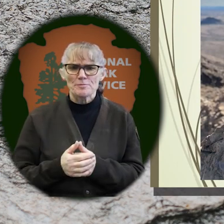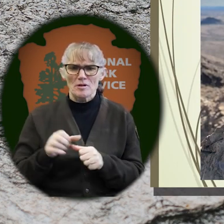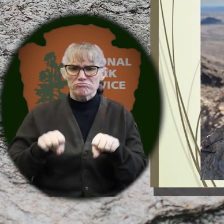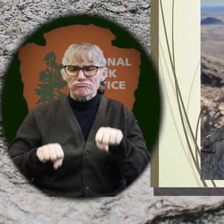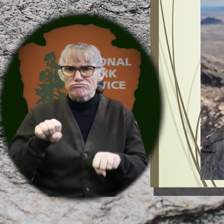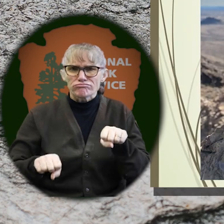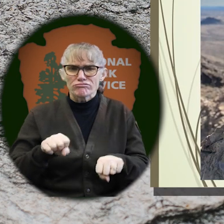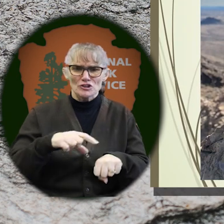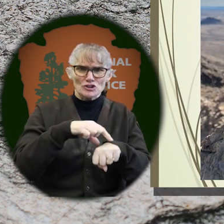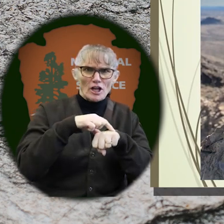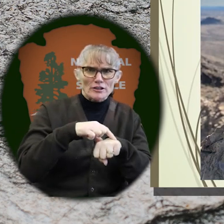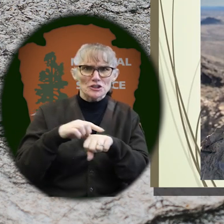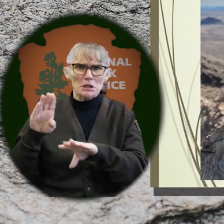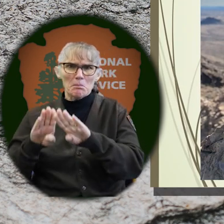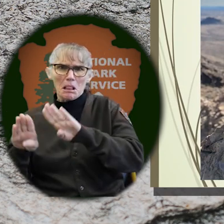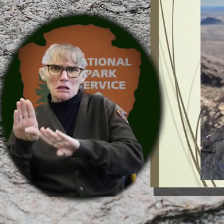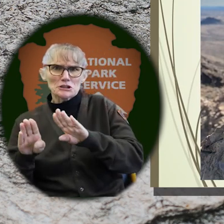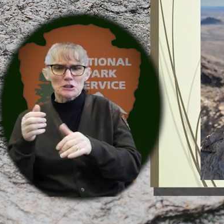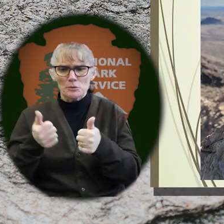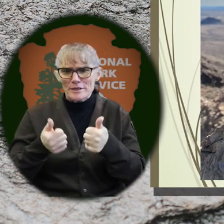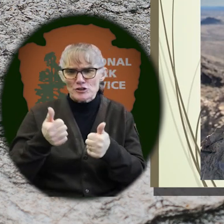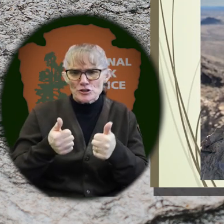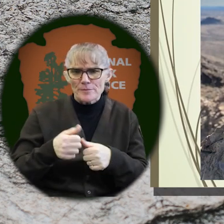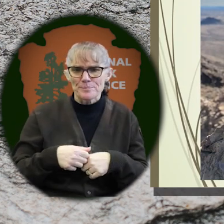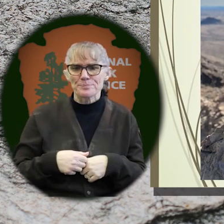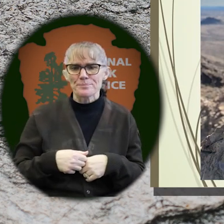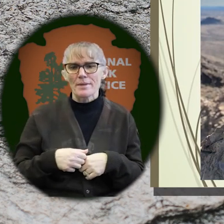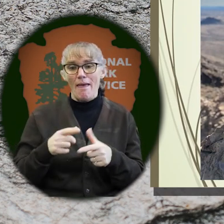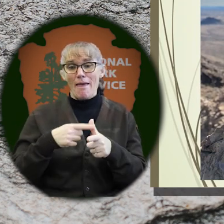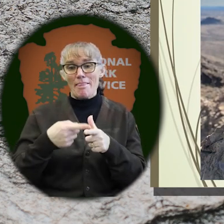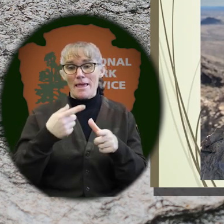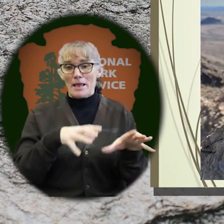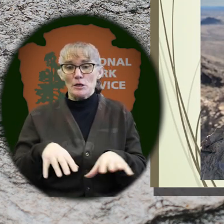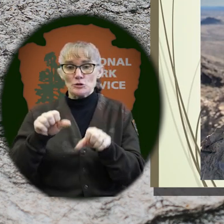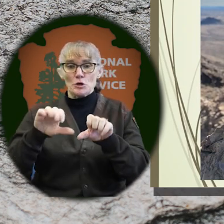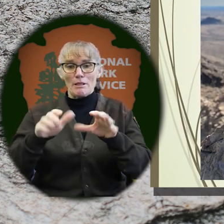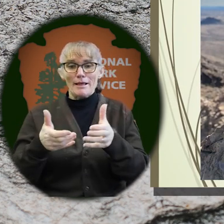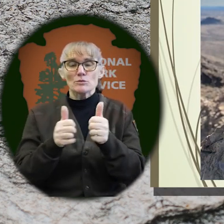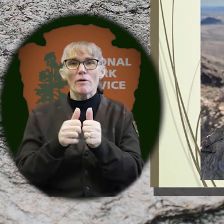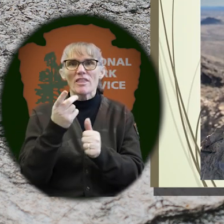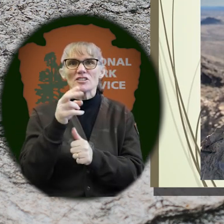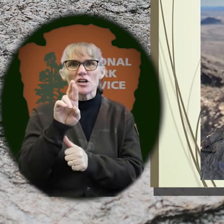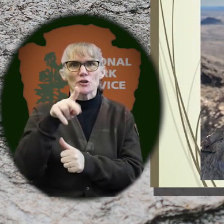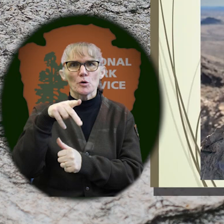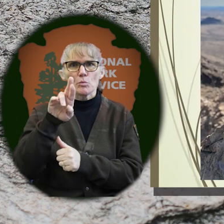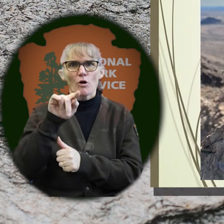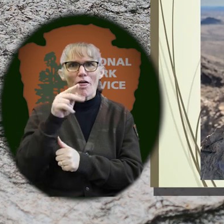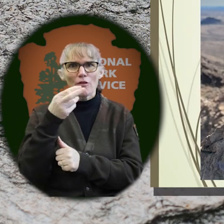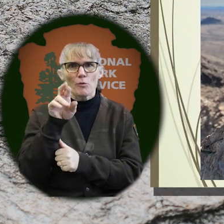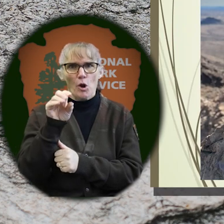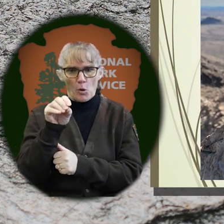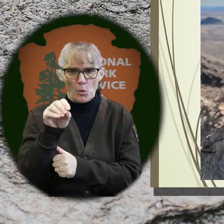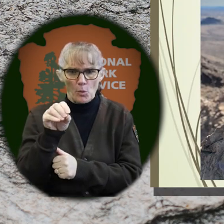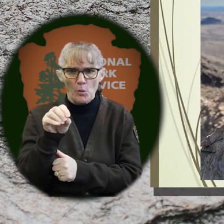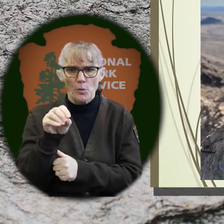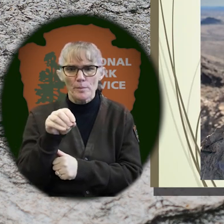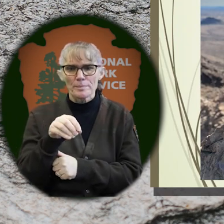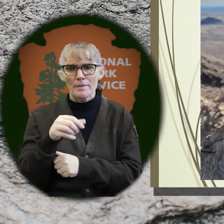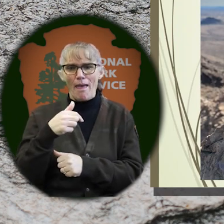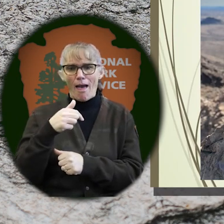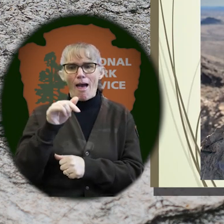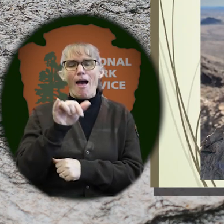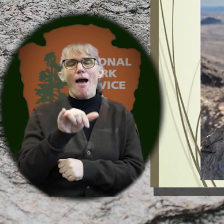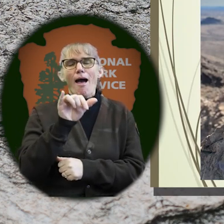caught between geology and biology. And it wasn't until I took a course with Dr. Prothero that I learned